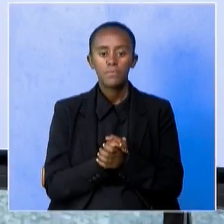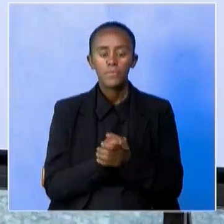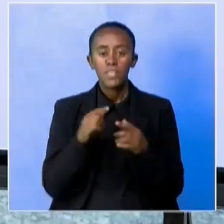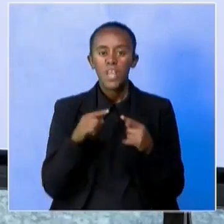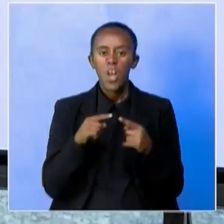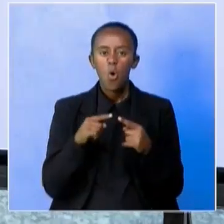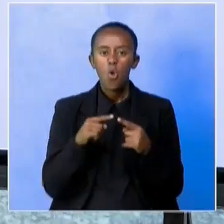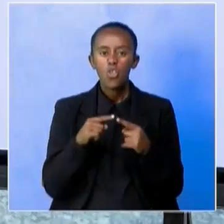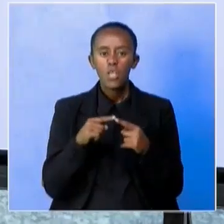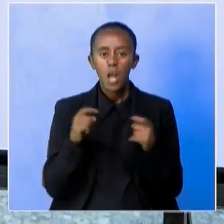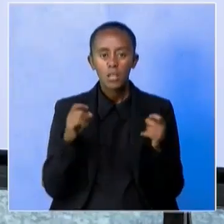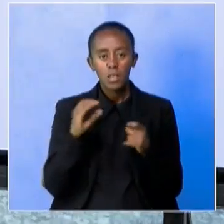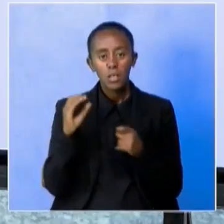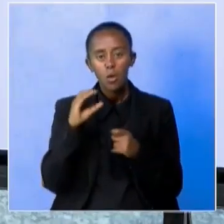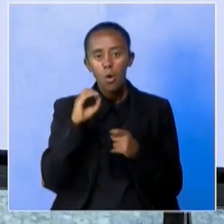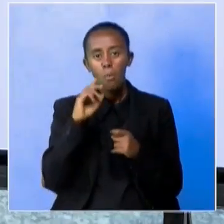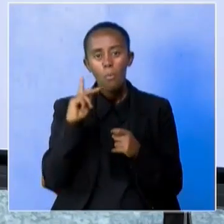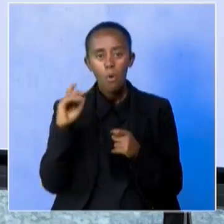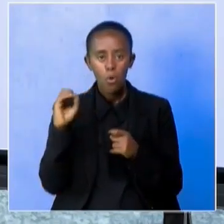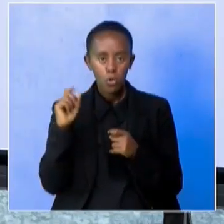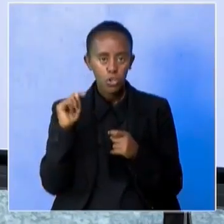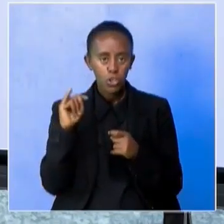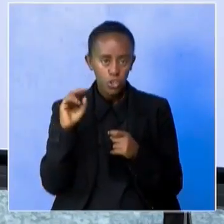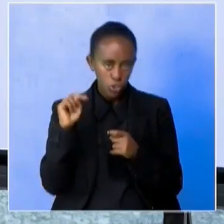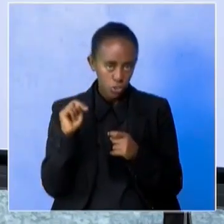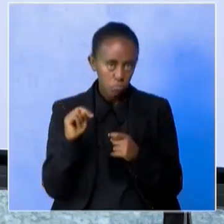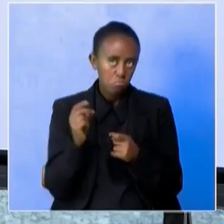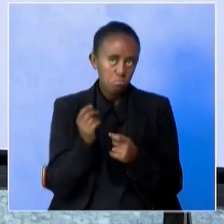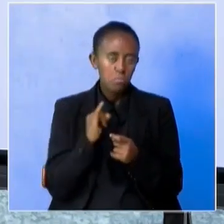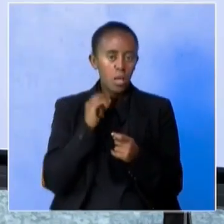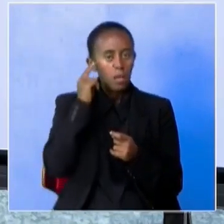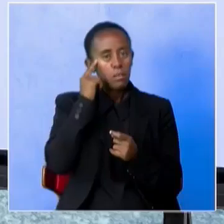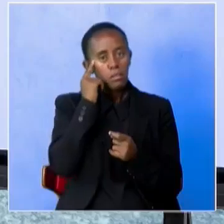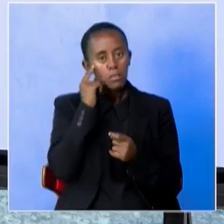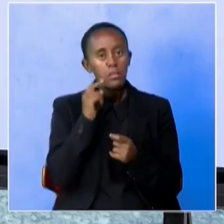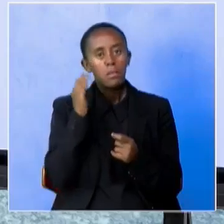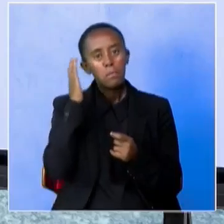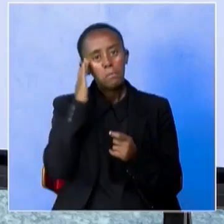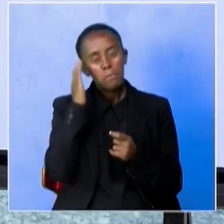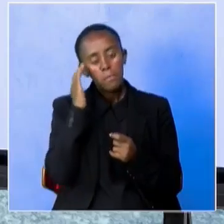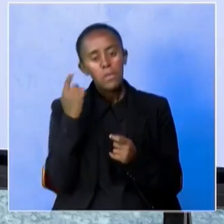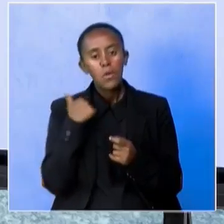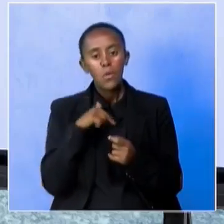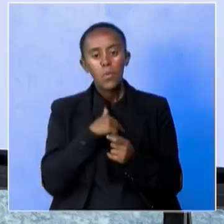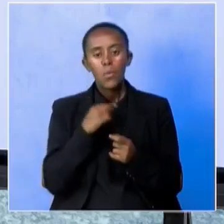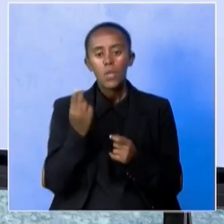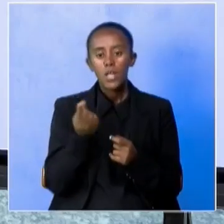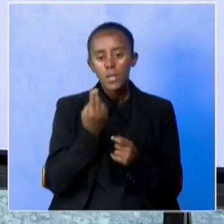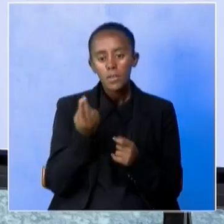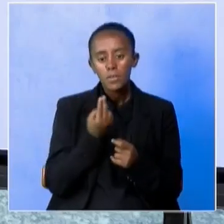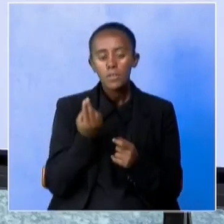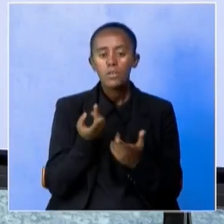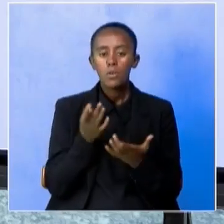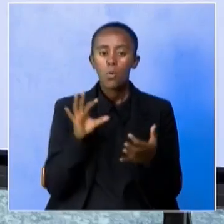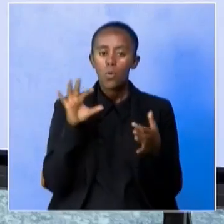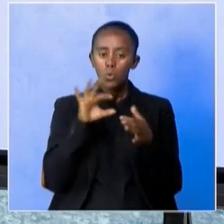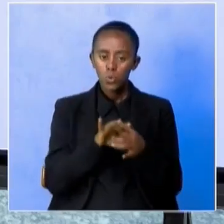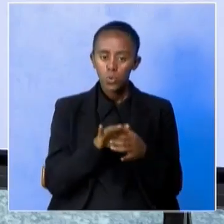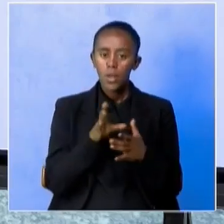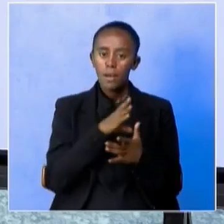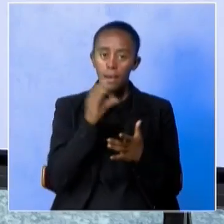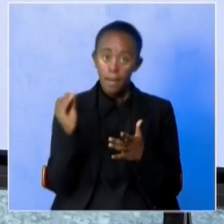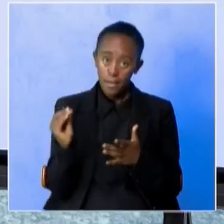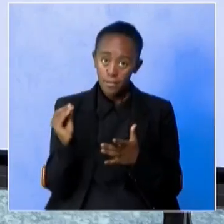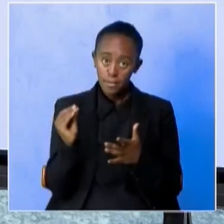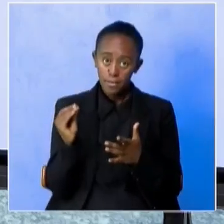contrast, and opposition. This is, I think, the most commonly used conjunction, like and,